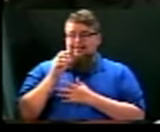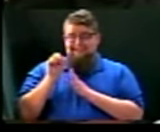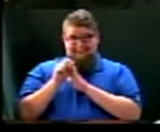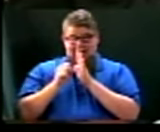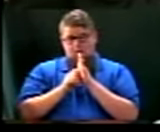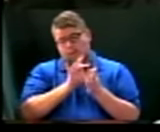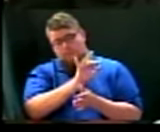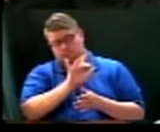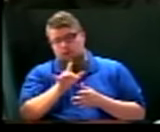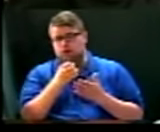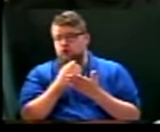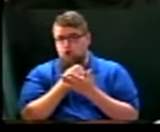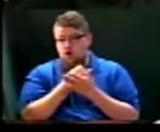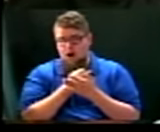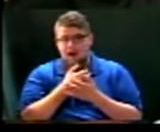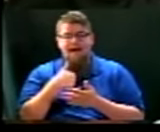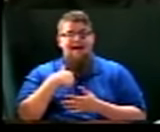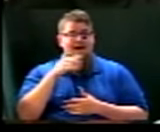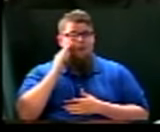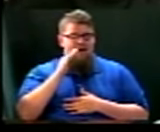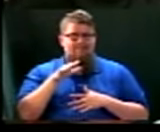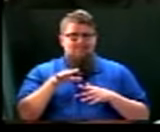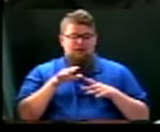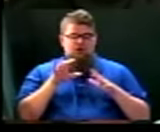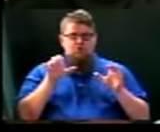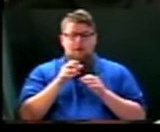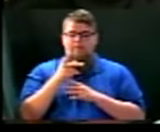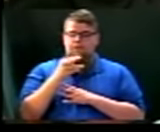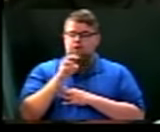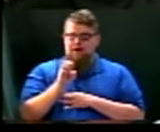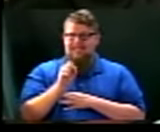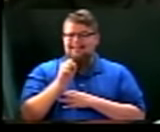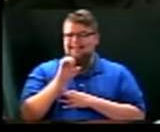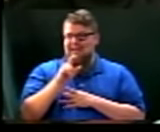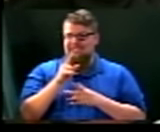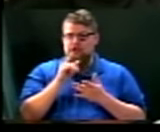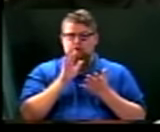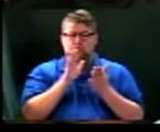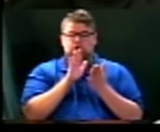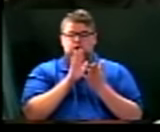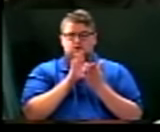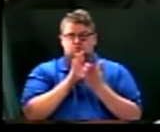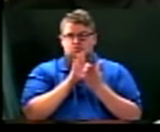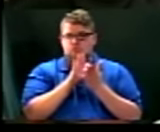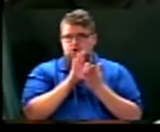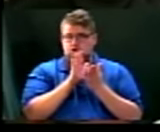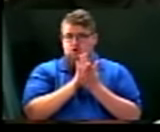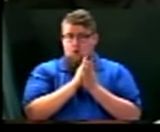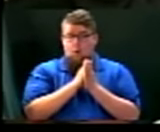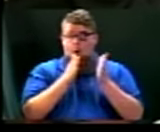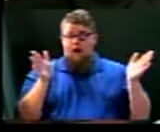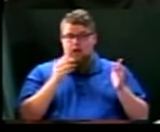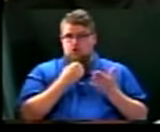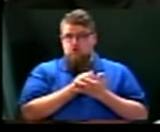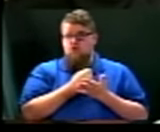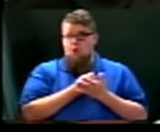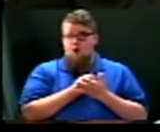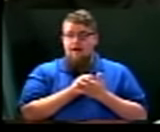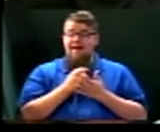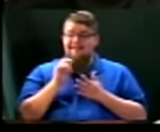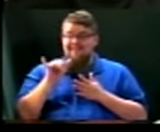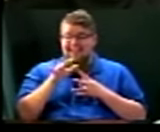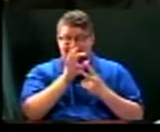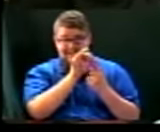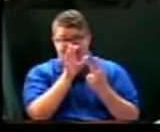scores, and I will have to take my pre-selected school-wide score, which, like all teachers, is selected